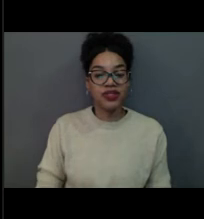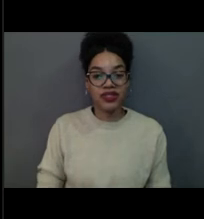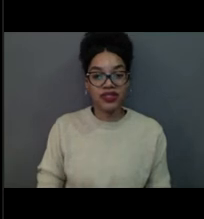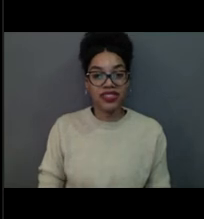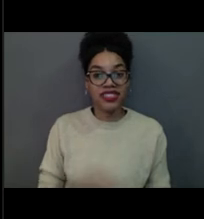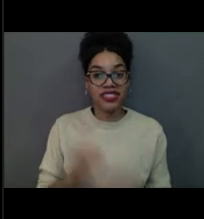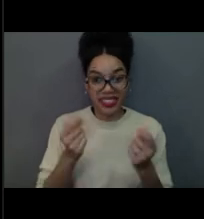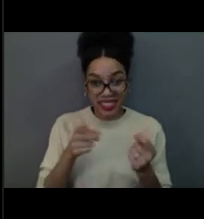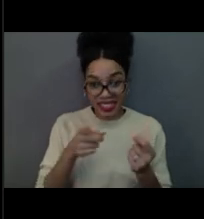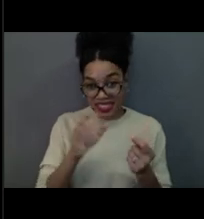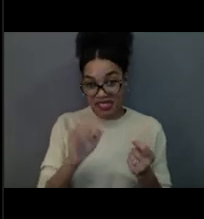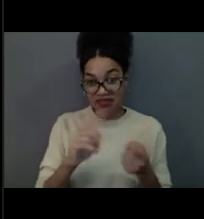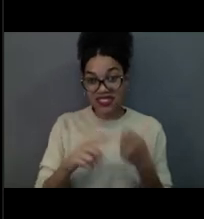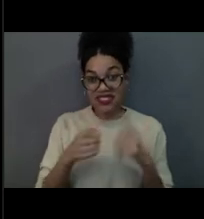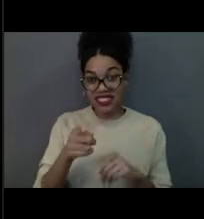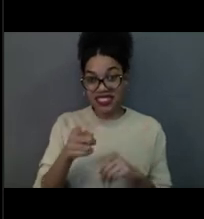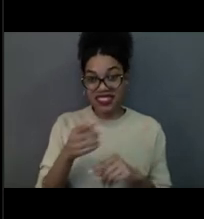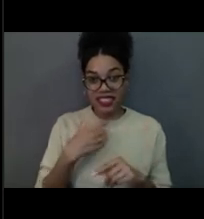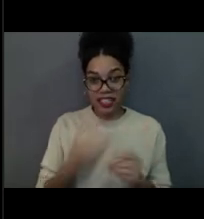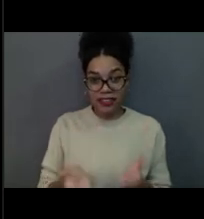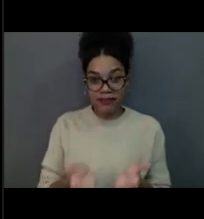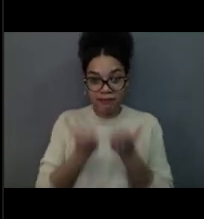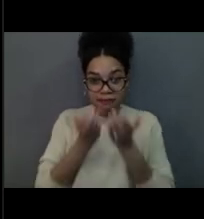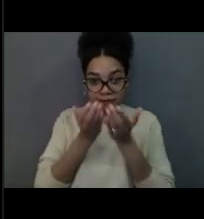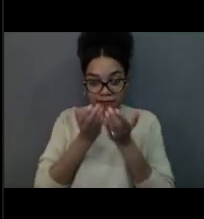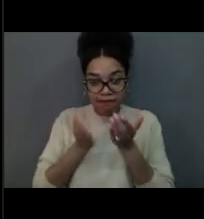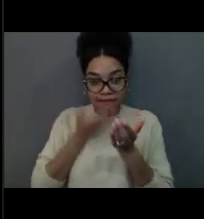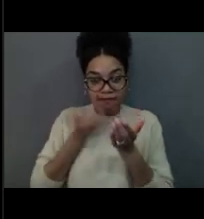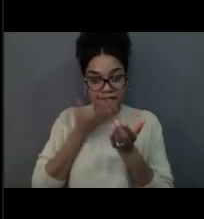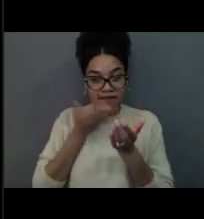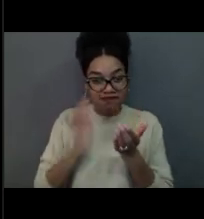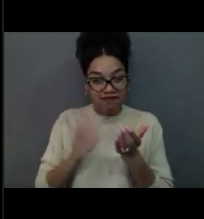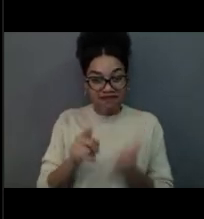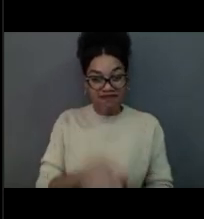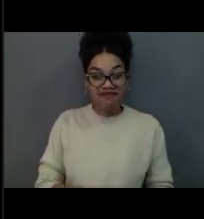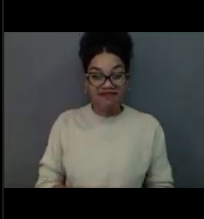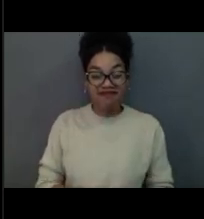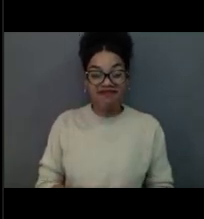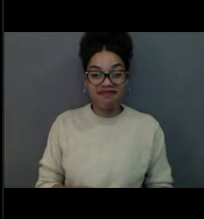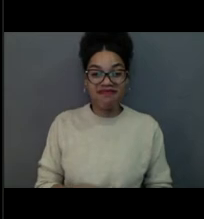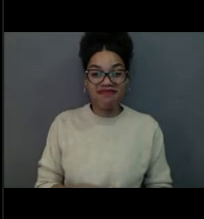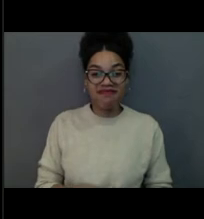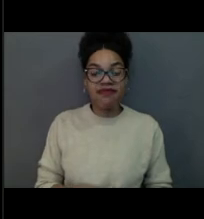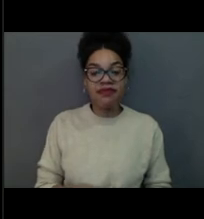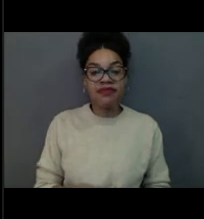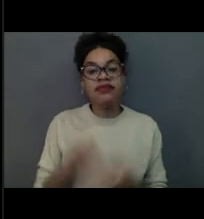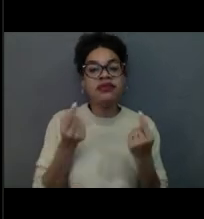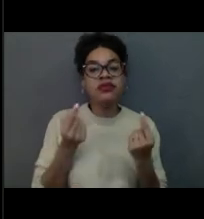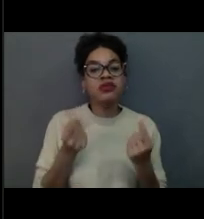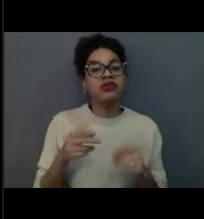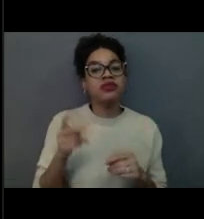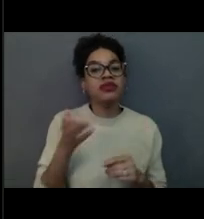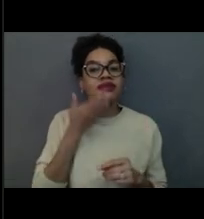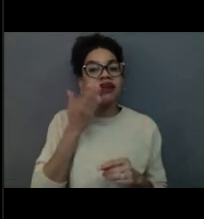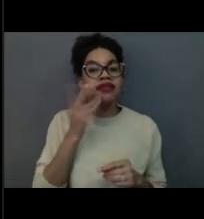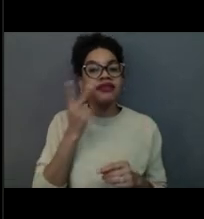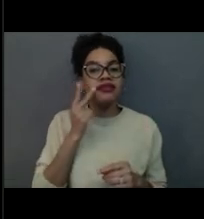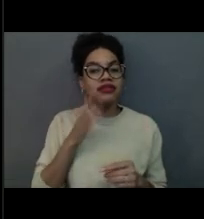in there, like my good friend here is smelling those samples that she's got in front of her to evaluate the raw odor of the